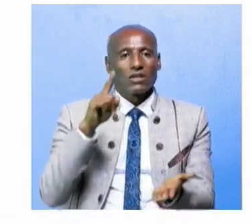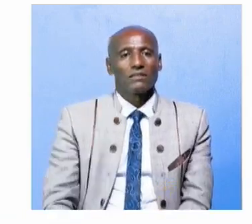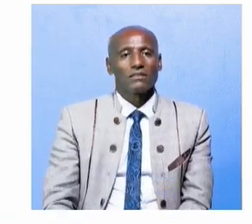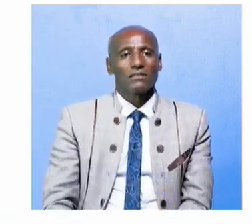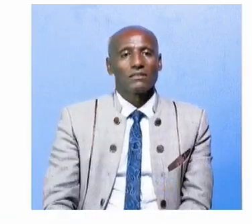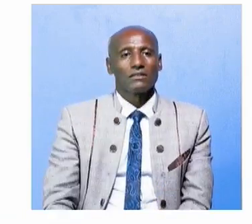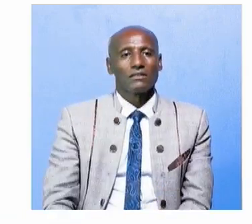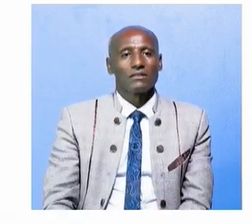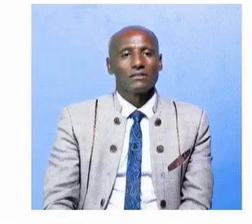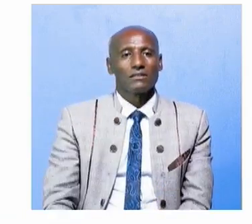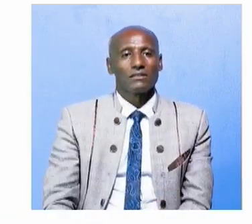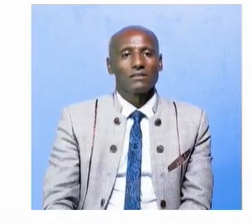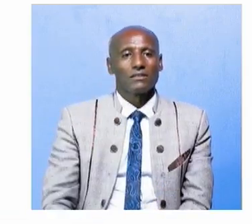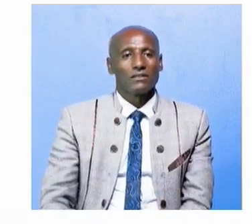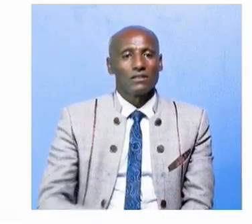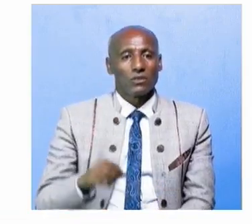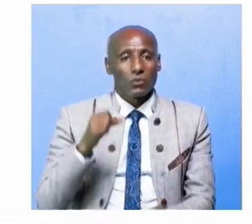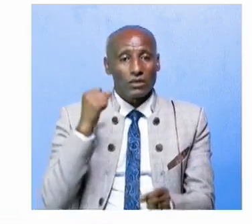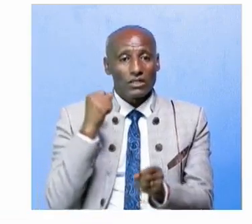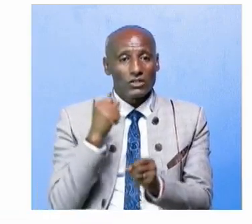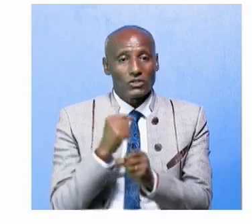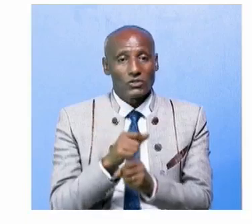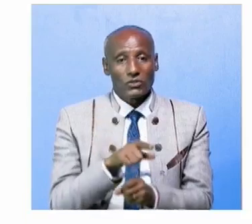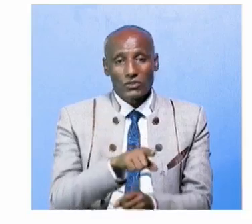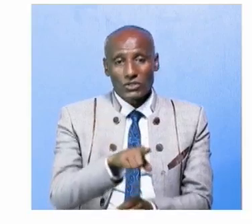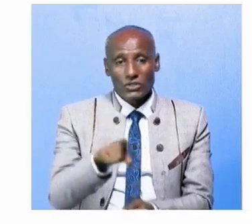what do you